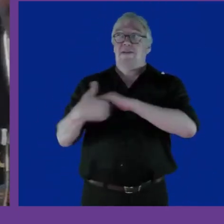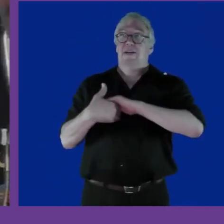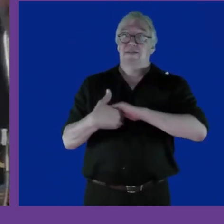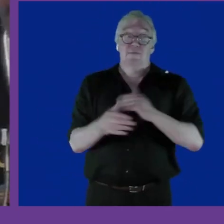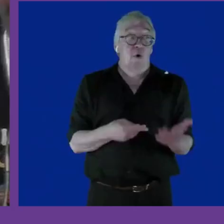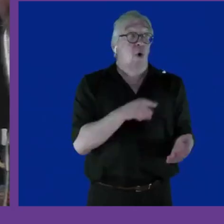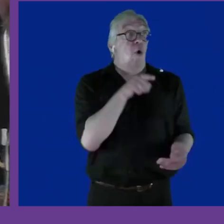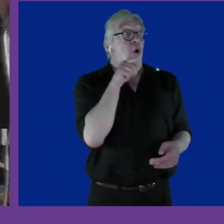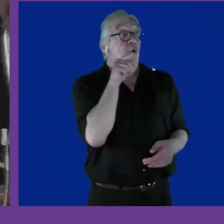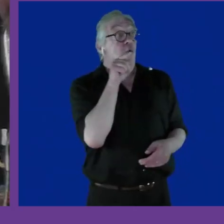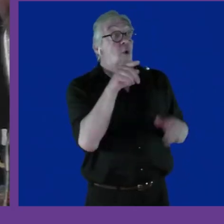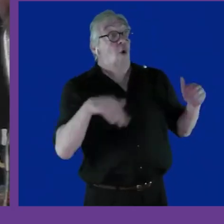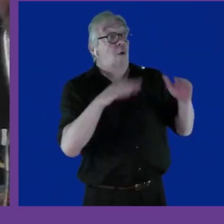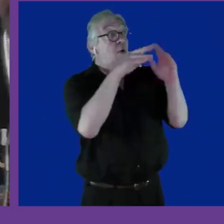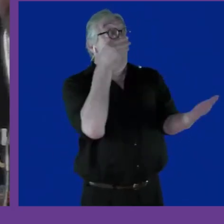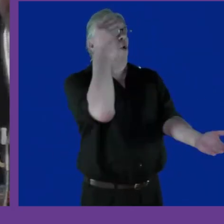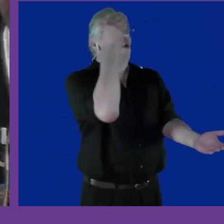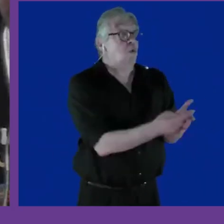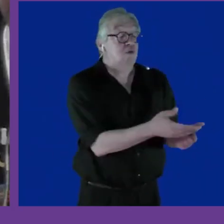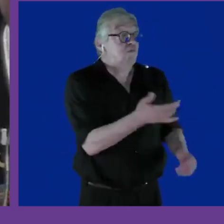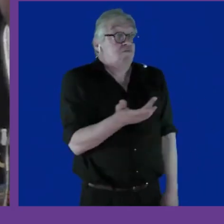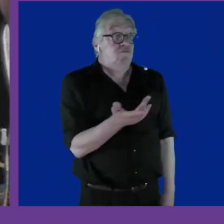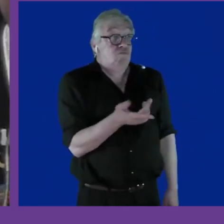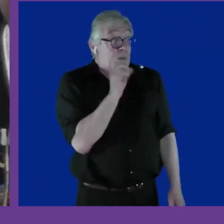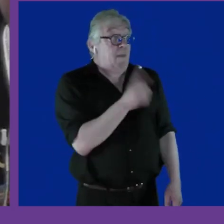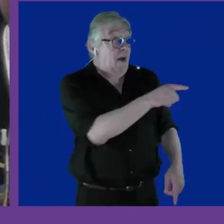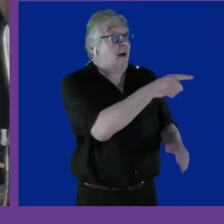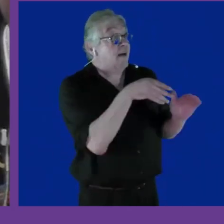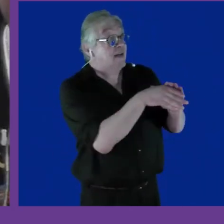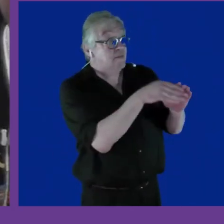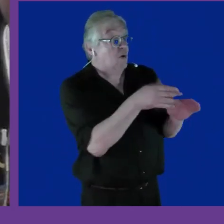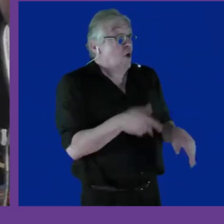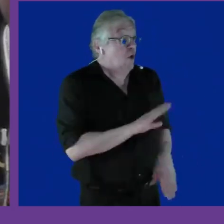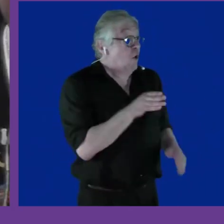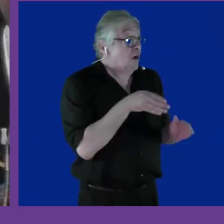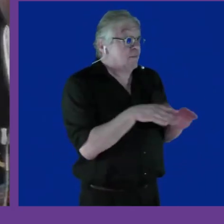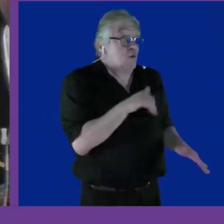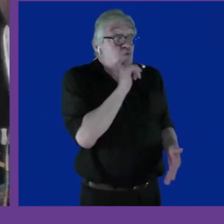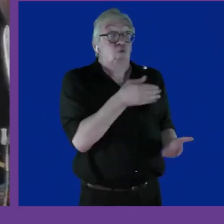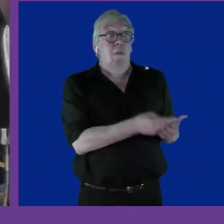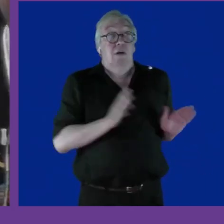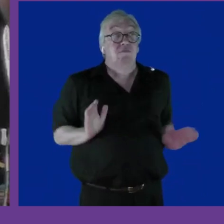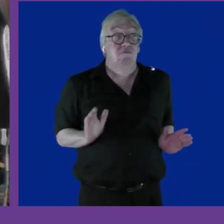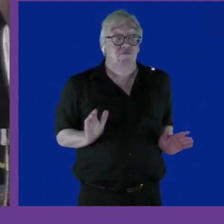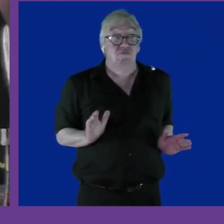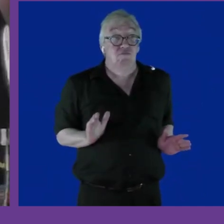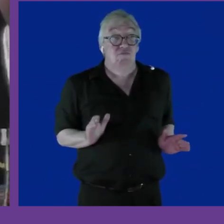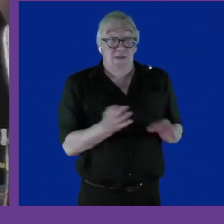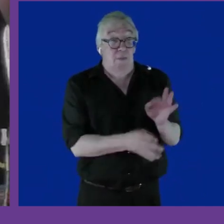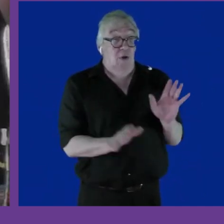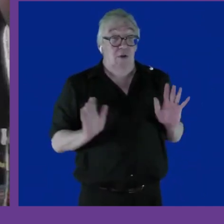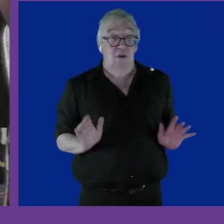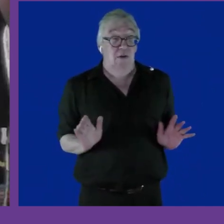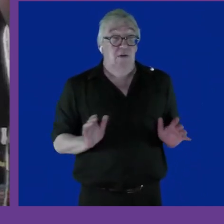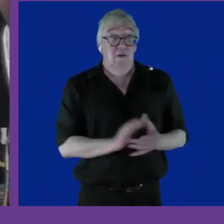procurement. It's non-negotiable if you buy services or products that they are accessible as well, because